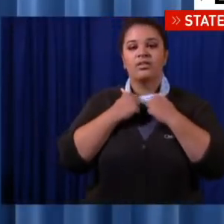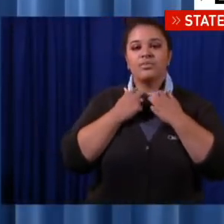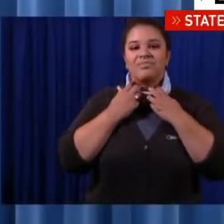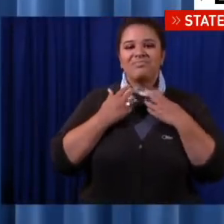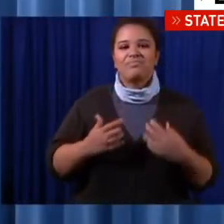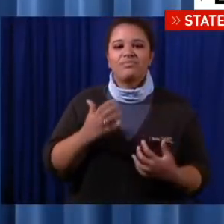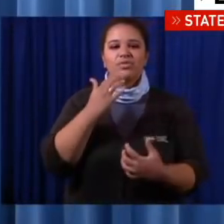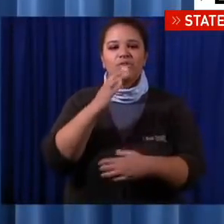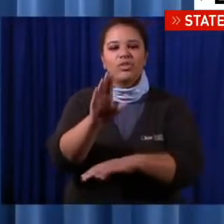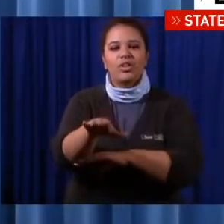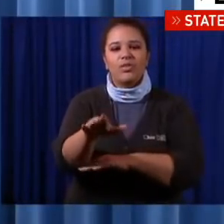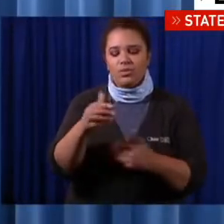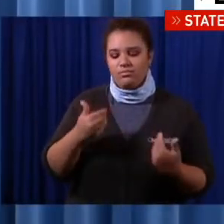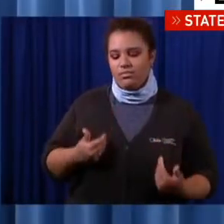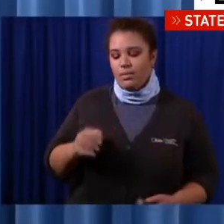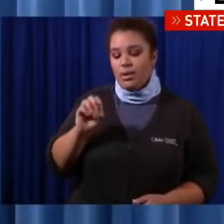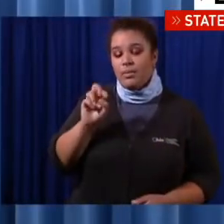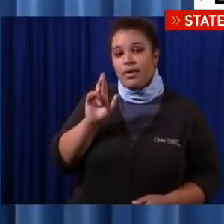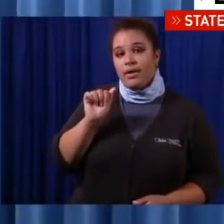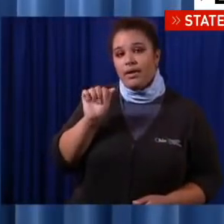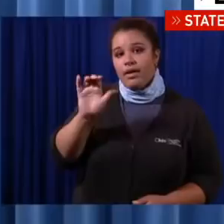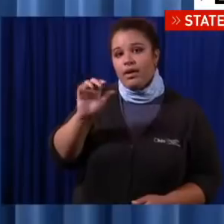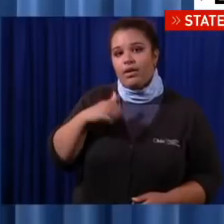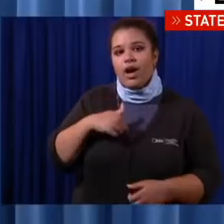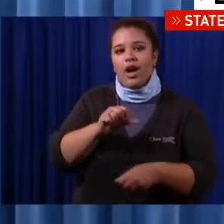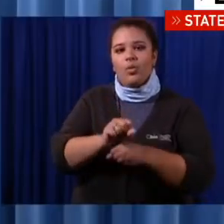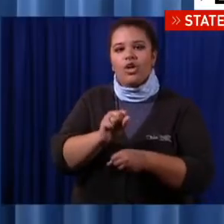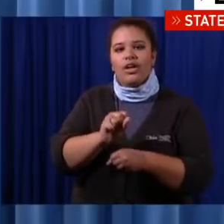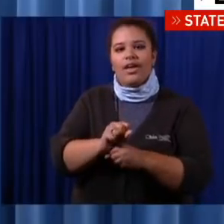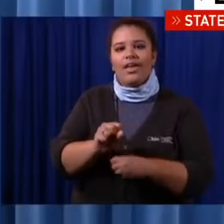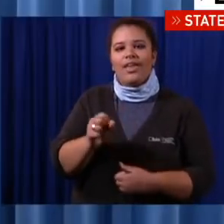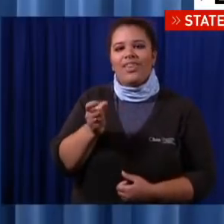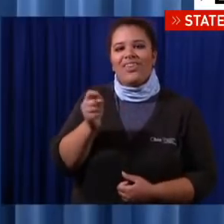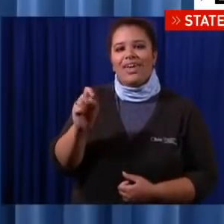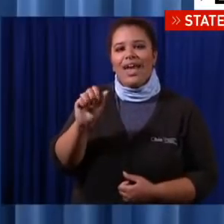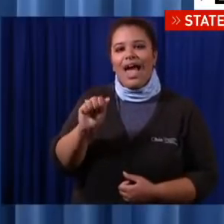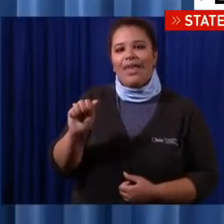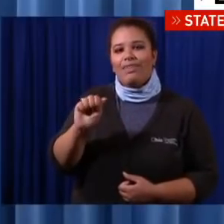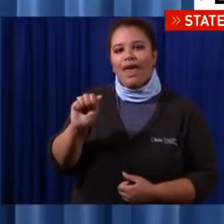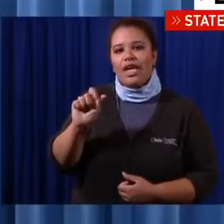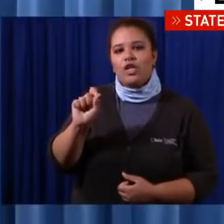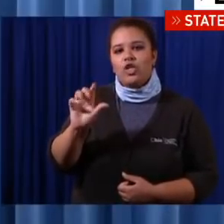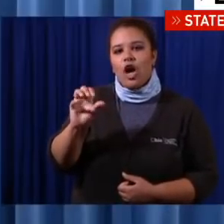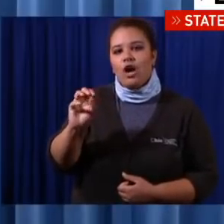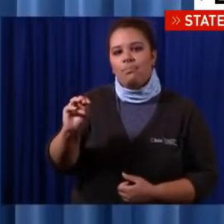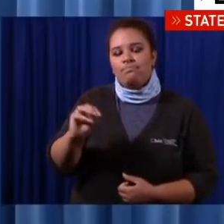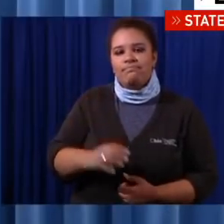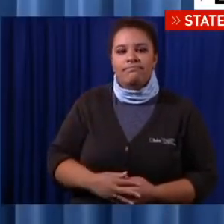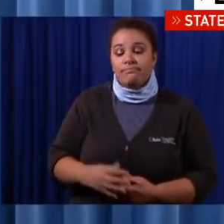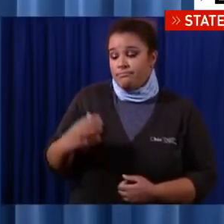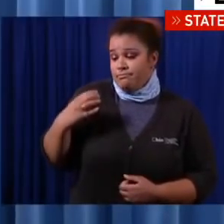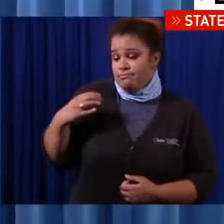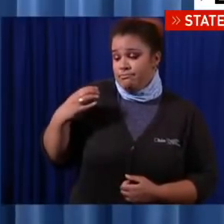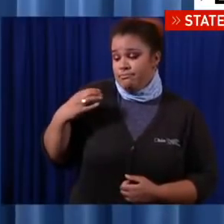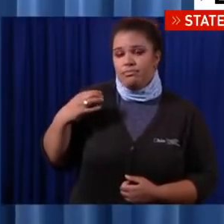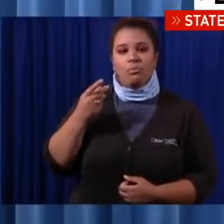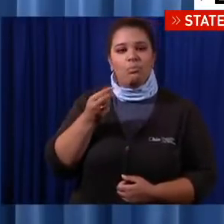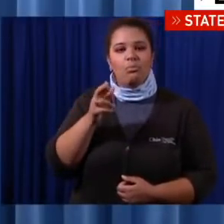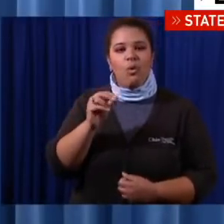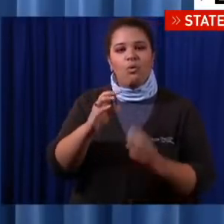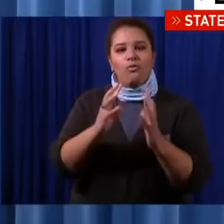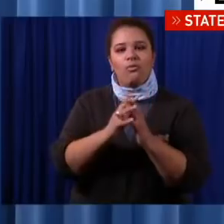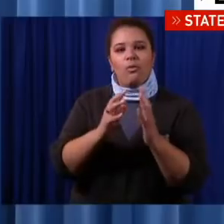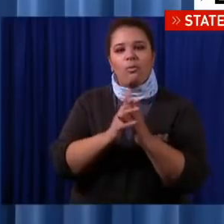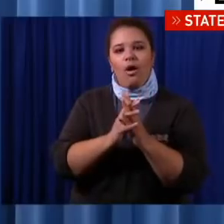Good afternoon, Governor. Aaron Portzline with theathletic.com. The Pro Football Hall of Fame in Canton, while keeping its options